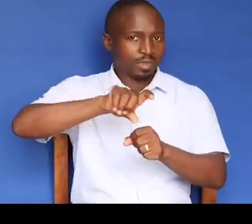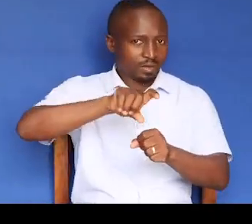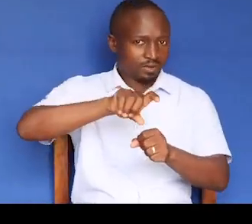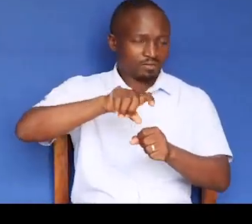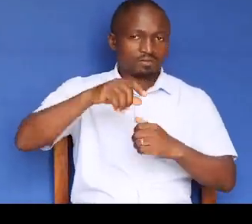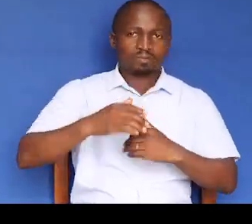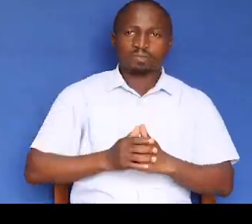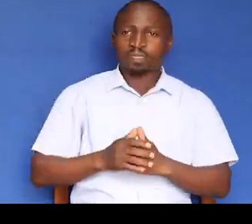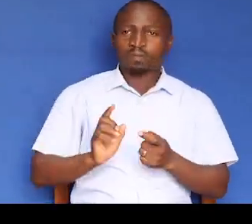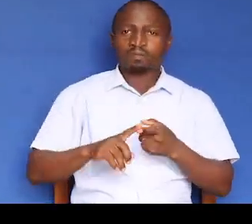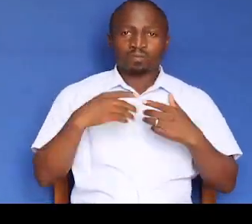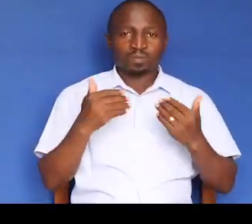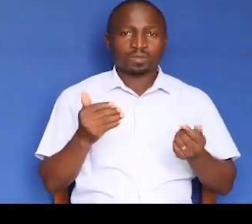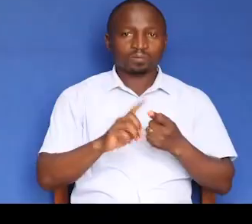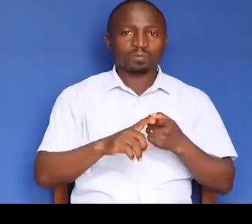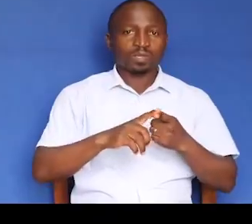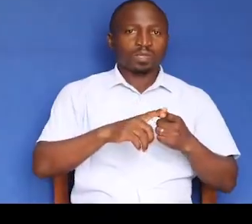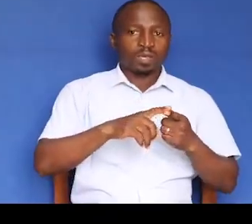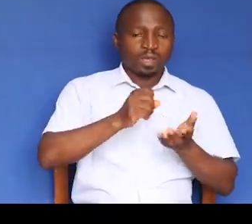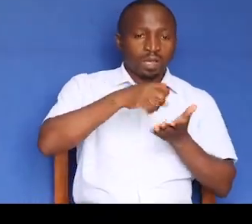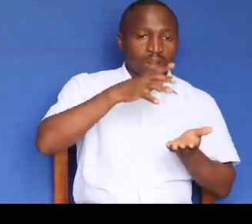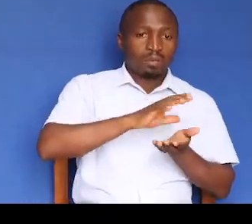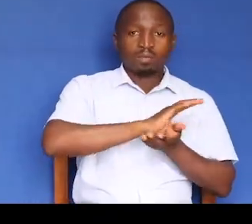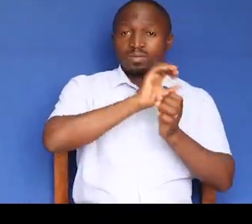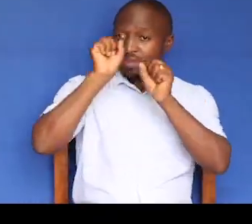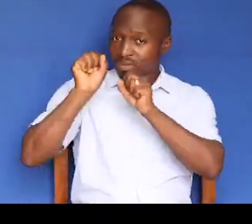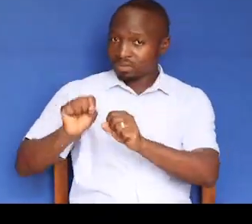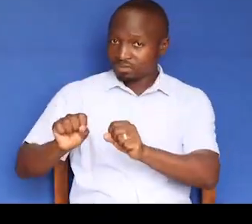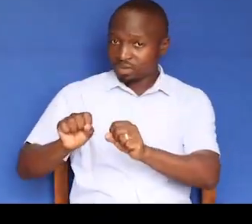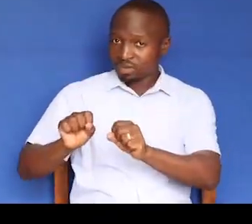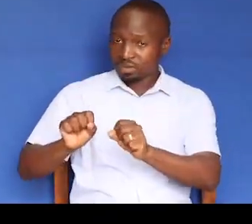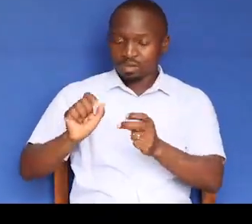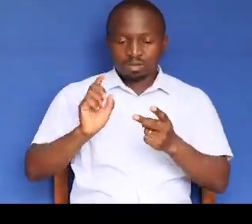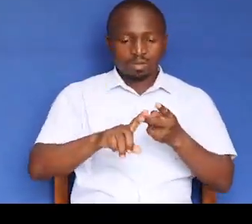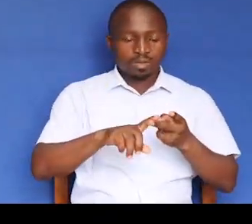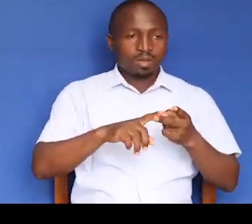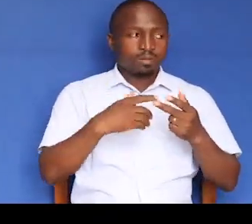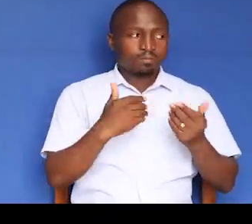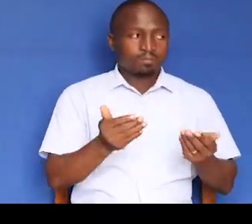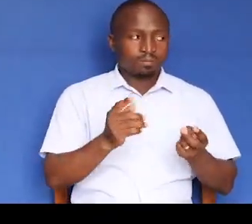fixed cost and marginal cost if we don't have total cost. We